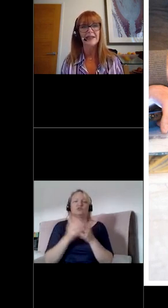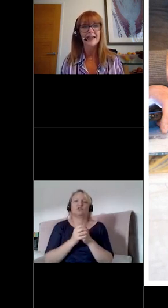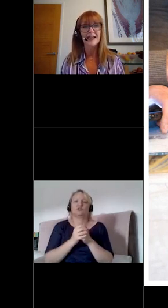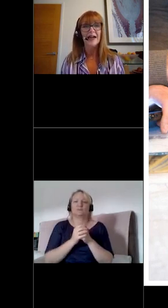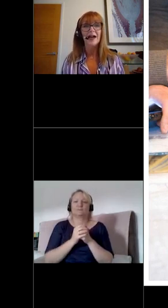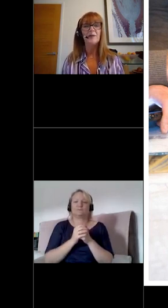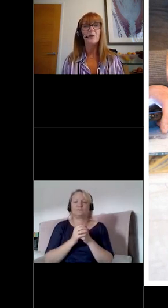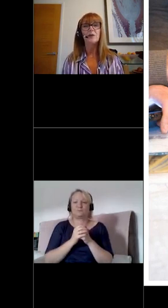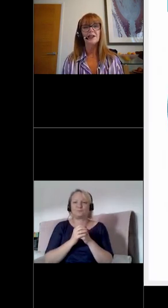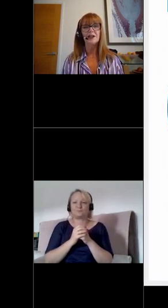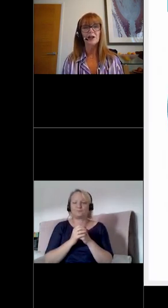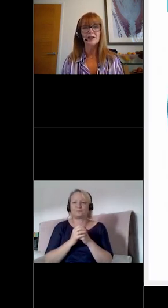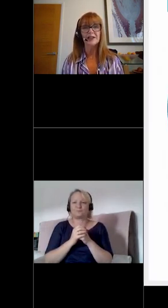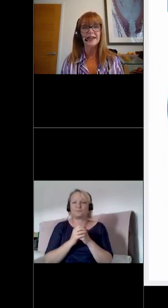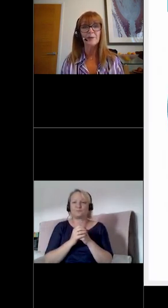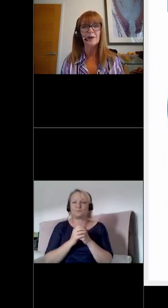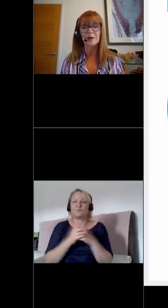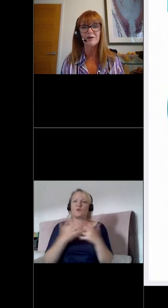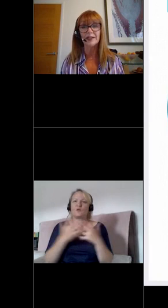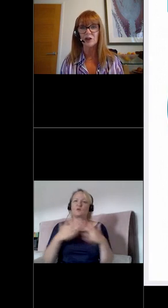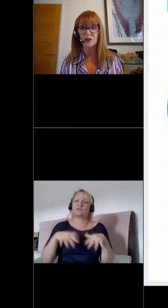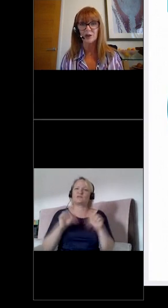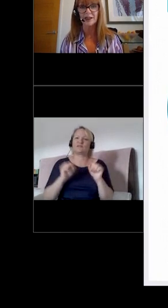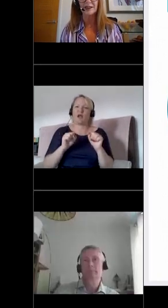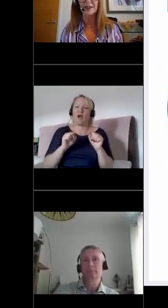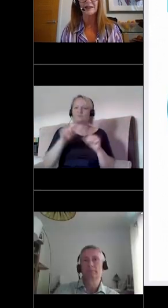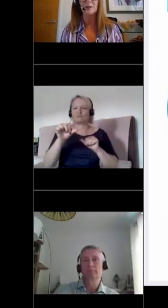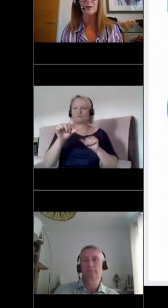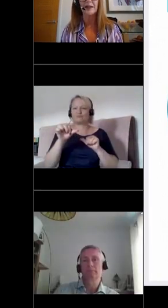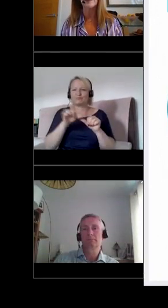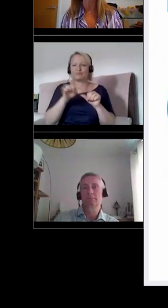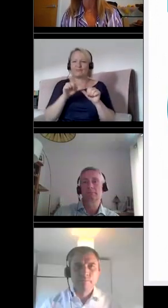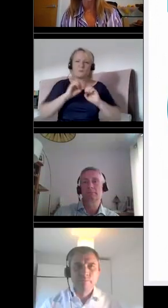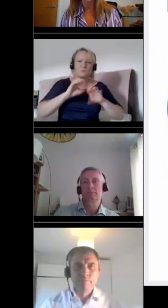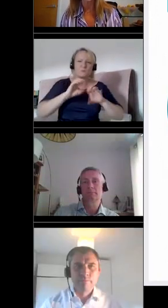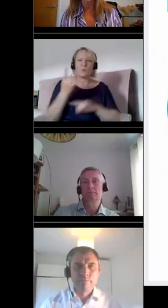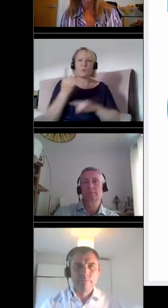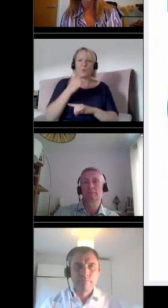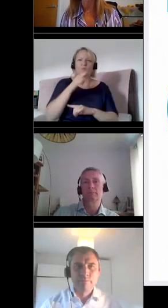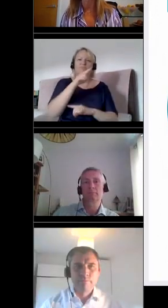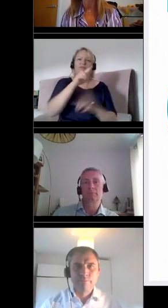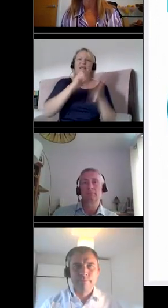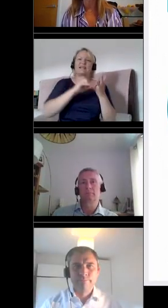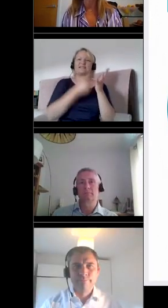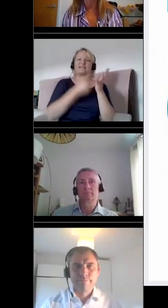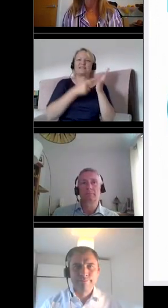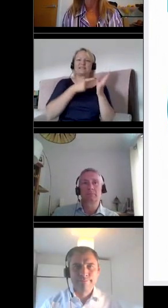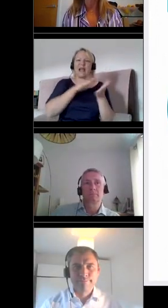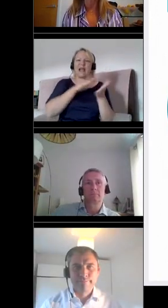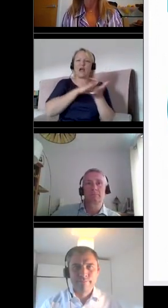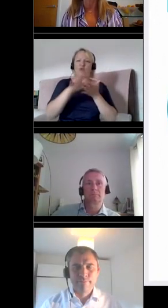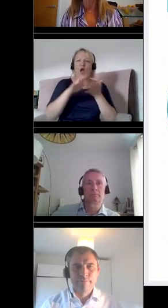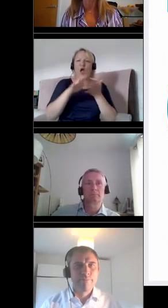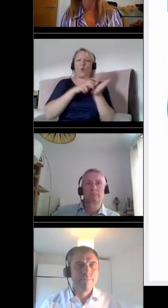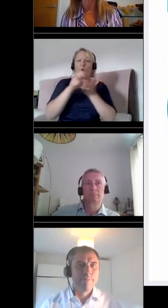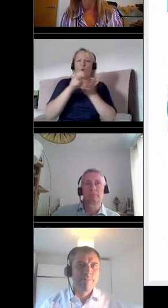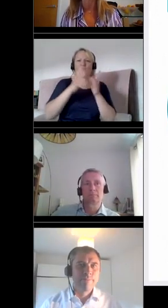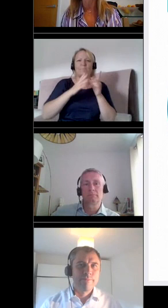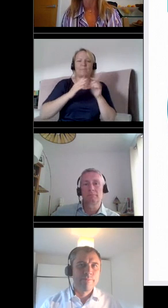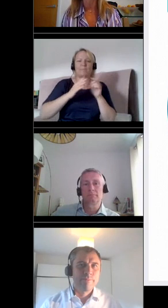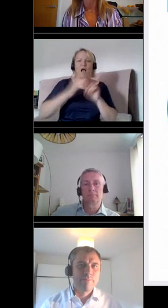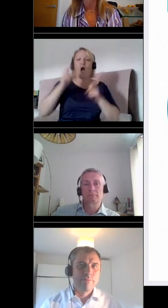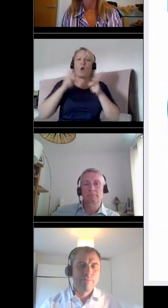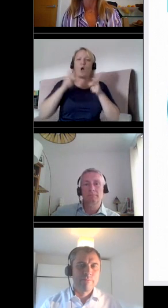moment. We'll start off today by briefly introducing ourselves. My name is Sarah Walker and I'm from Highways England, and I'm going to